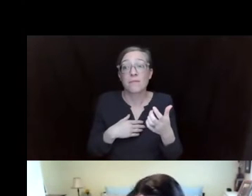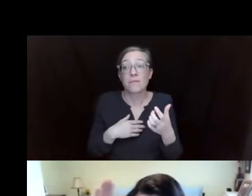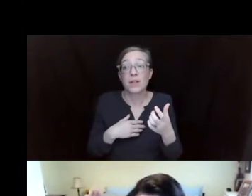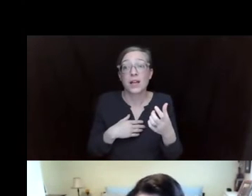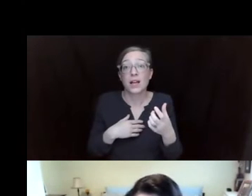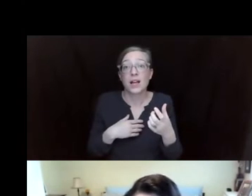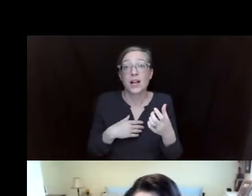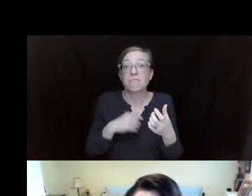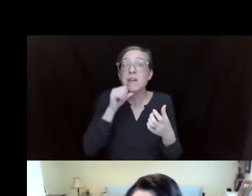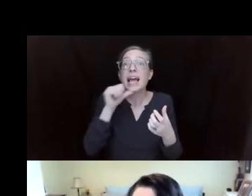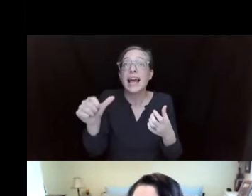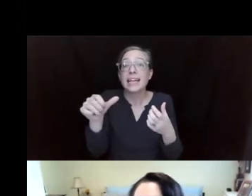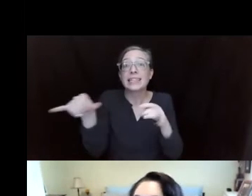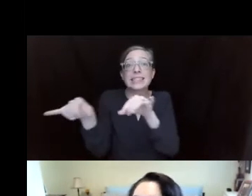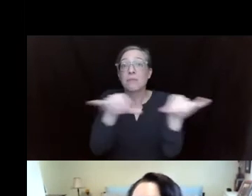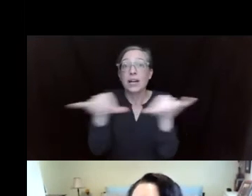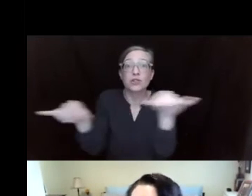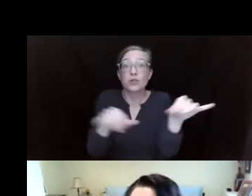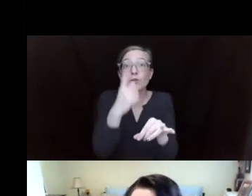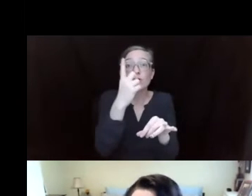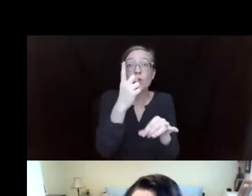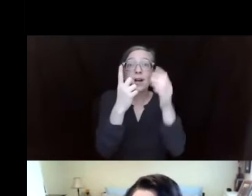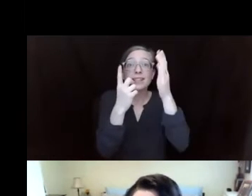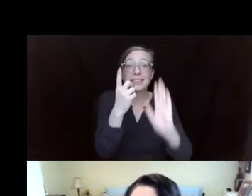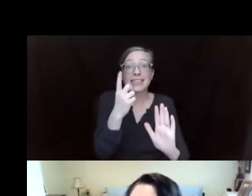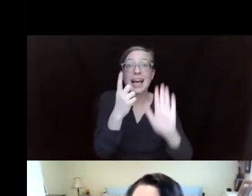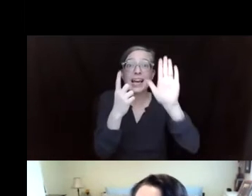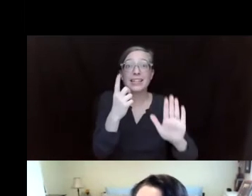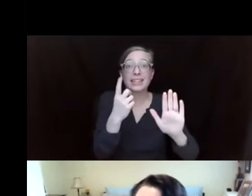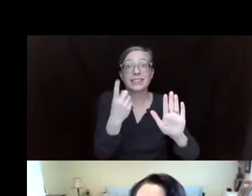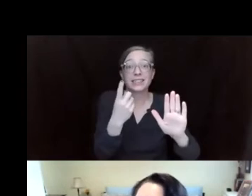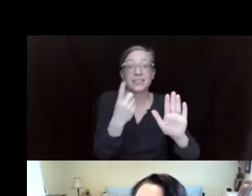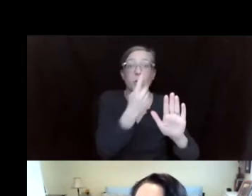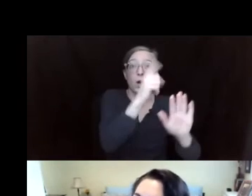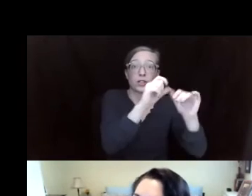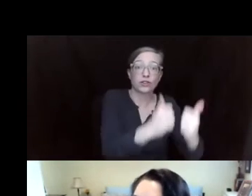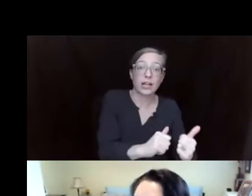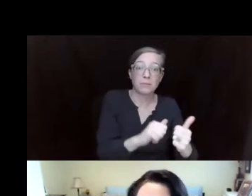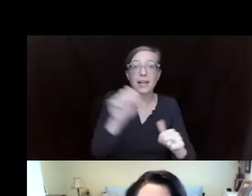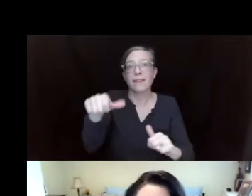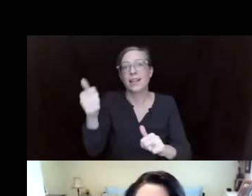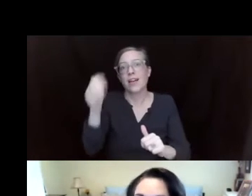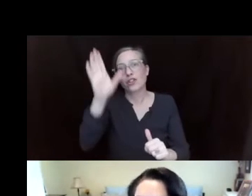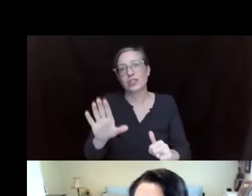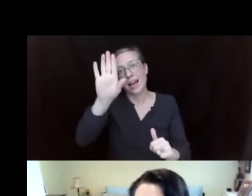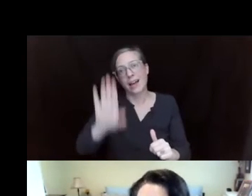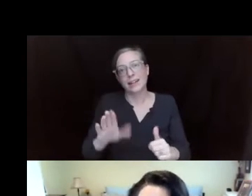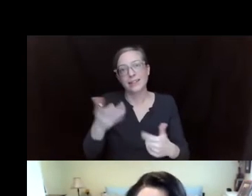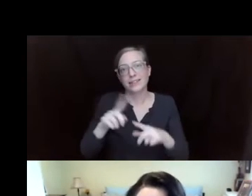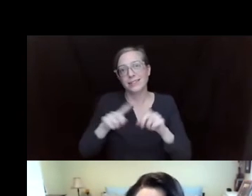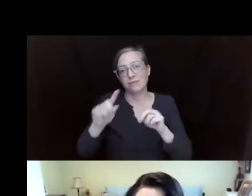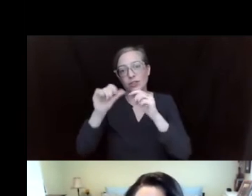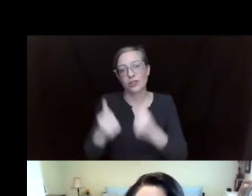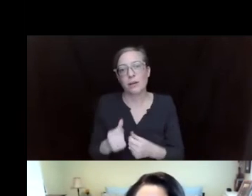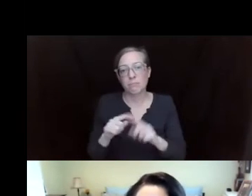the other side has a different shape. So we play with these geometries a lot. But here I'm showing you the simplest design, just the